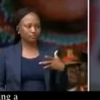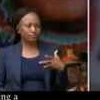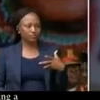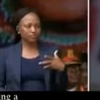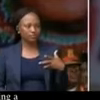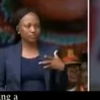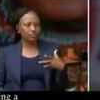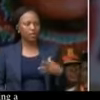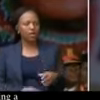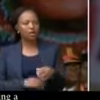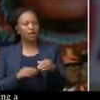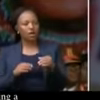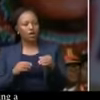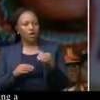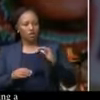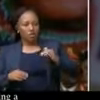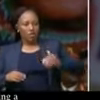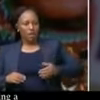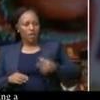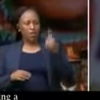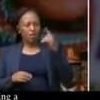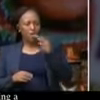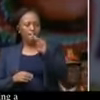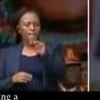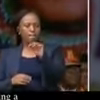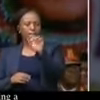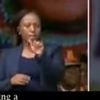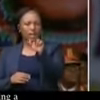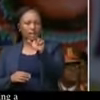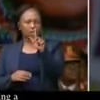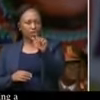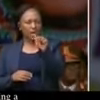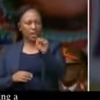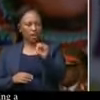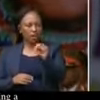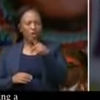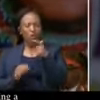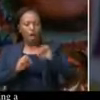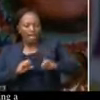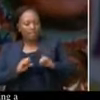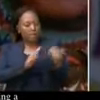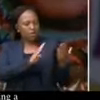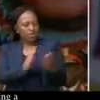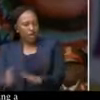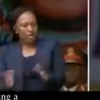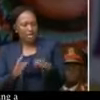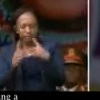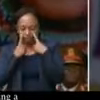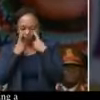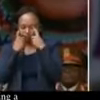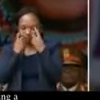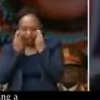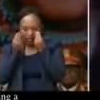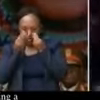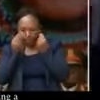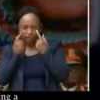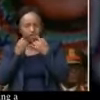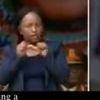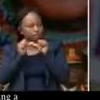the widows of Marikana are still in tears. What must we tell them, Ma?